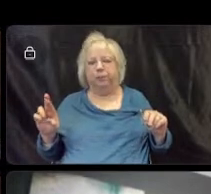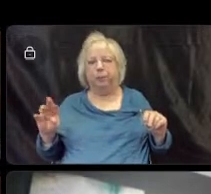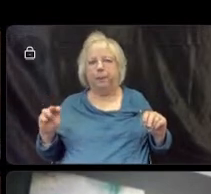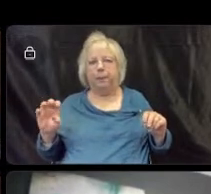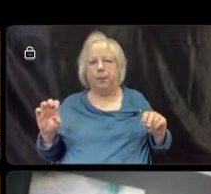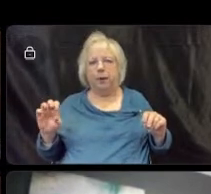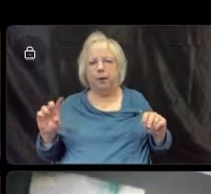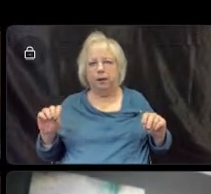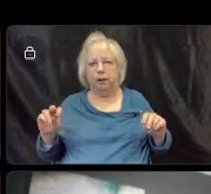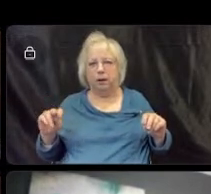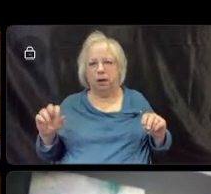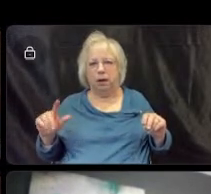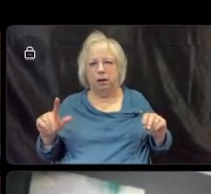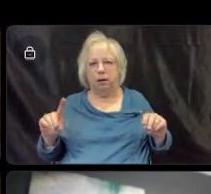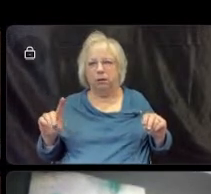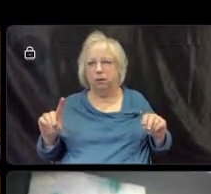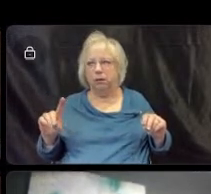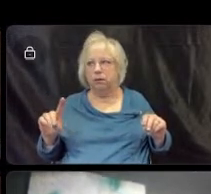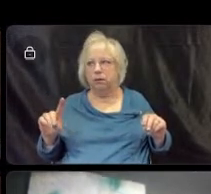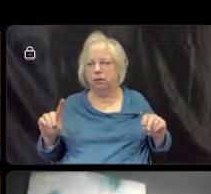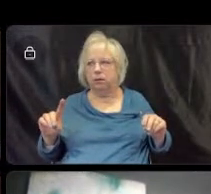McDonald?